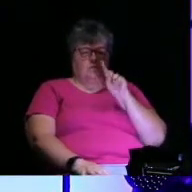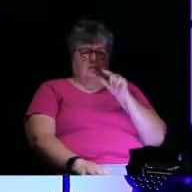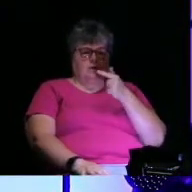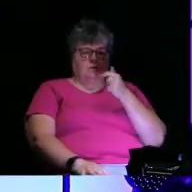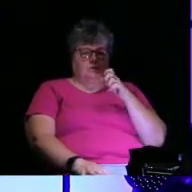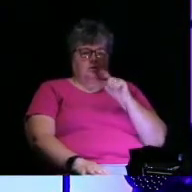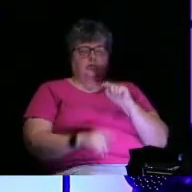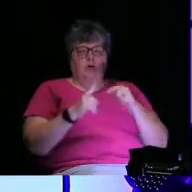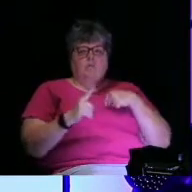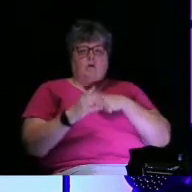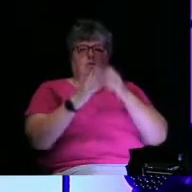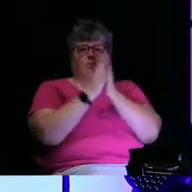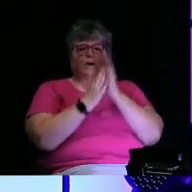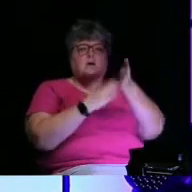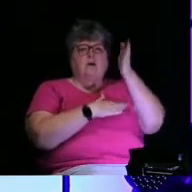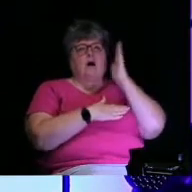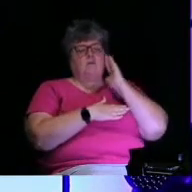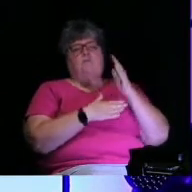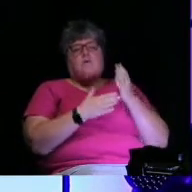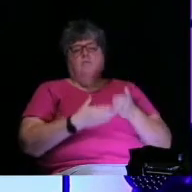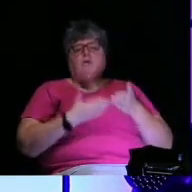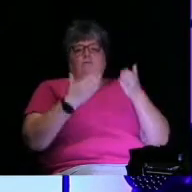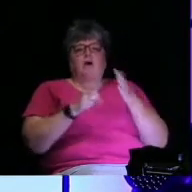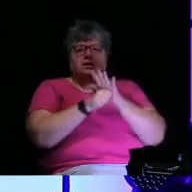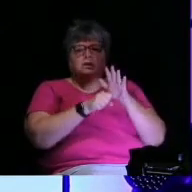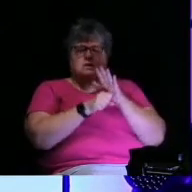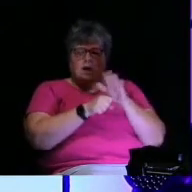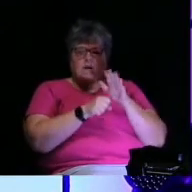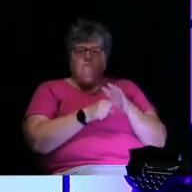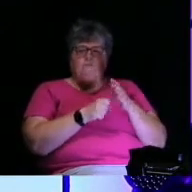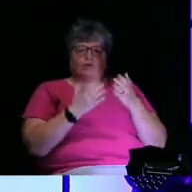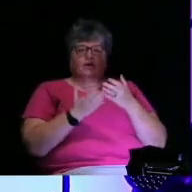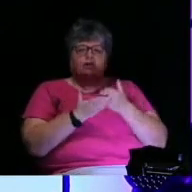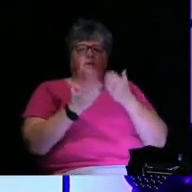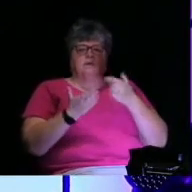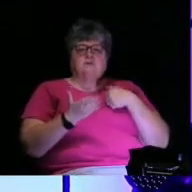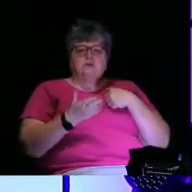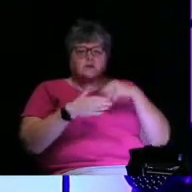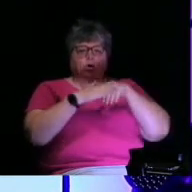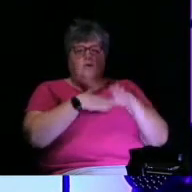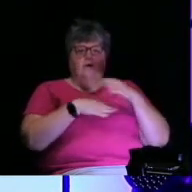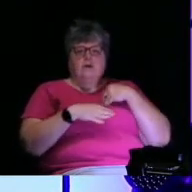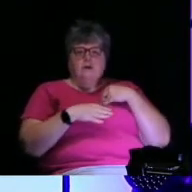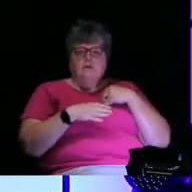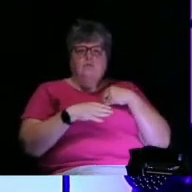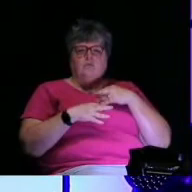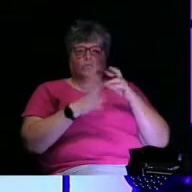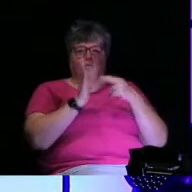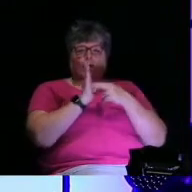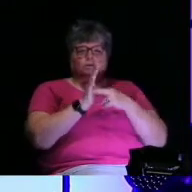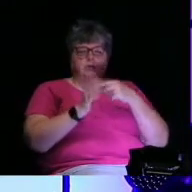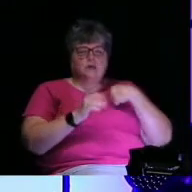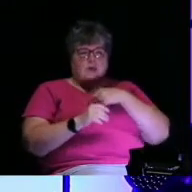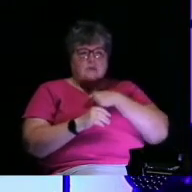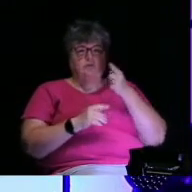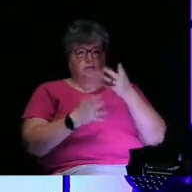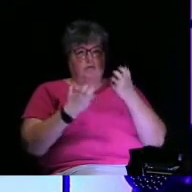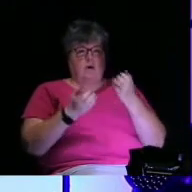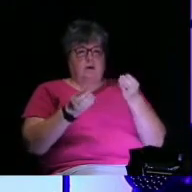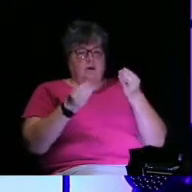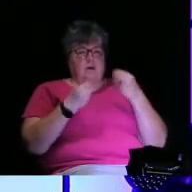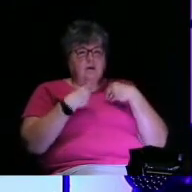will provide enough resources for us to hire him as our campus pastor to go in there and represent us. And that's the plan. So if one of you guys has a check, you want to give it to us for